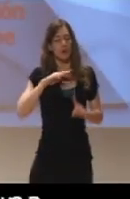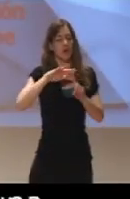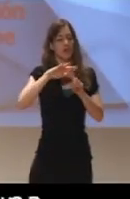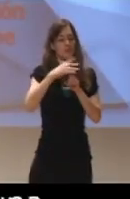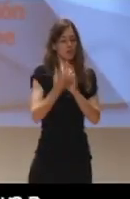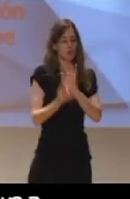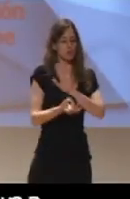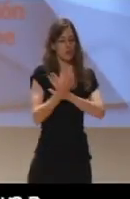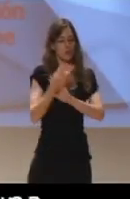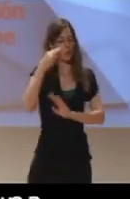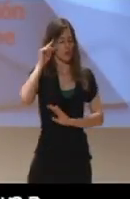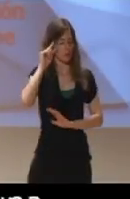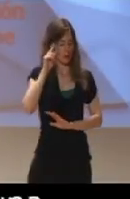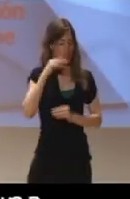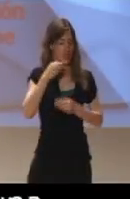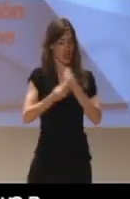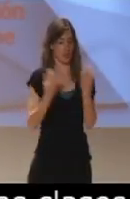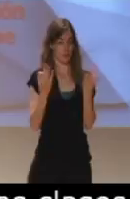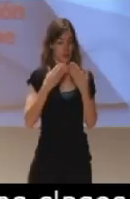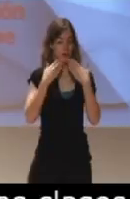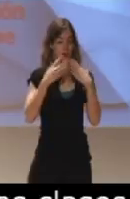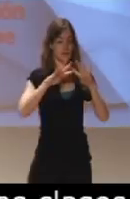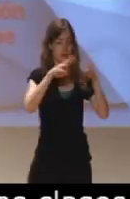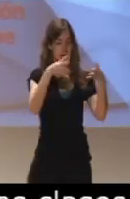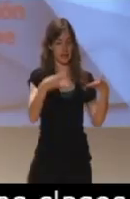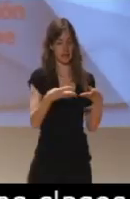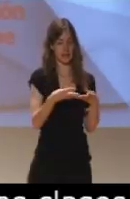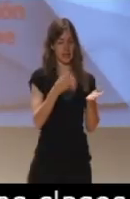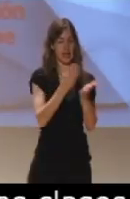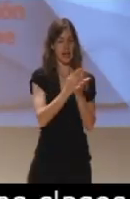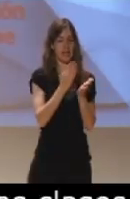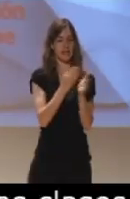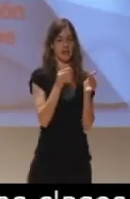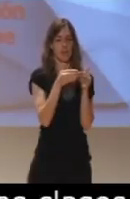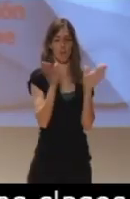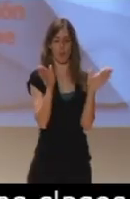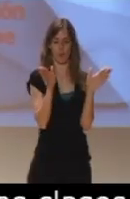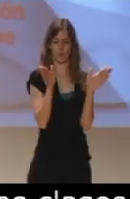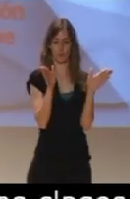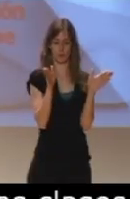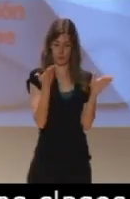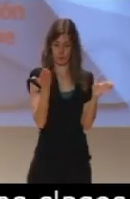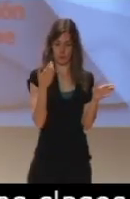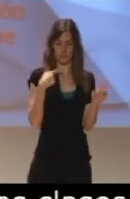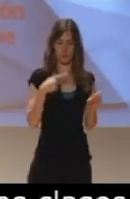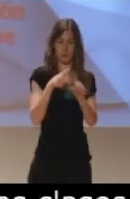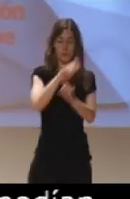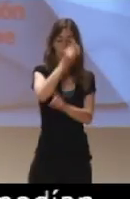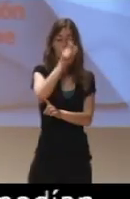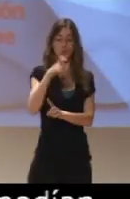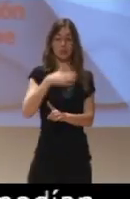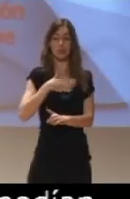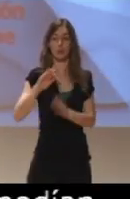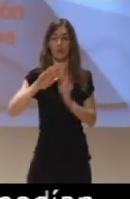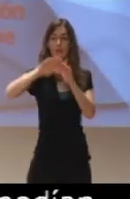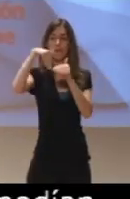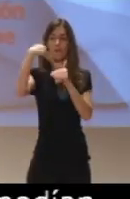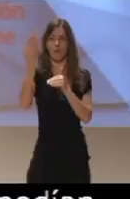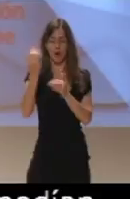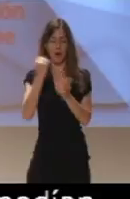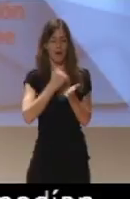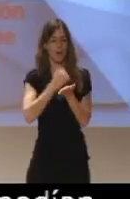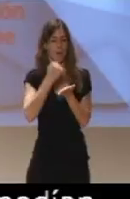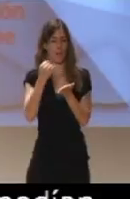because they live abroad. And so we opened an experience on the internet